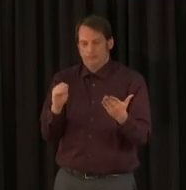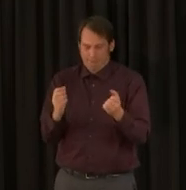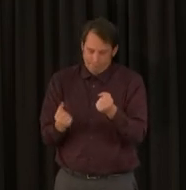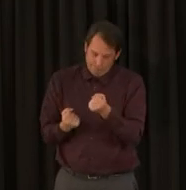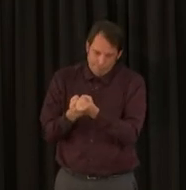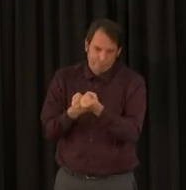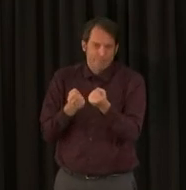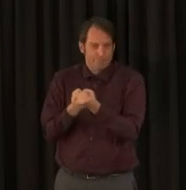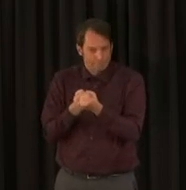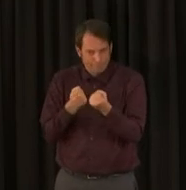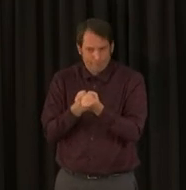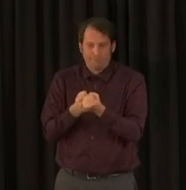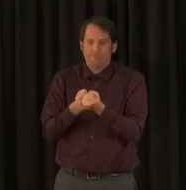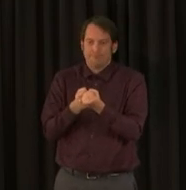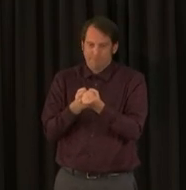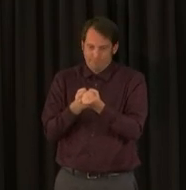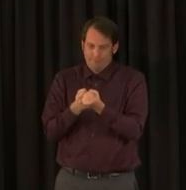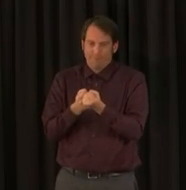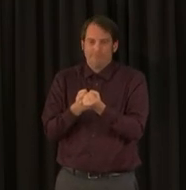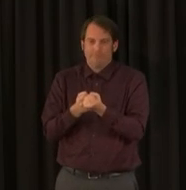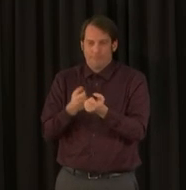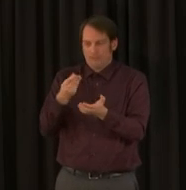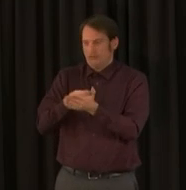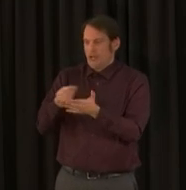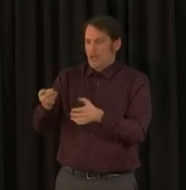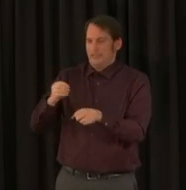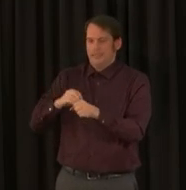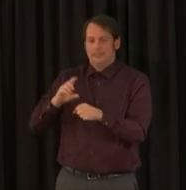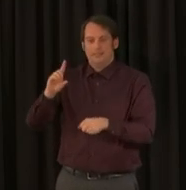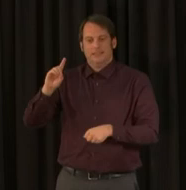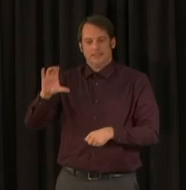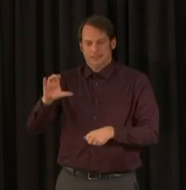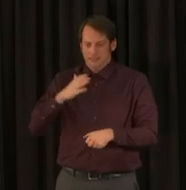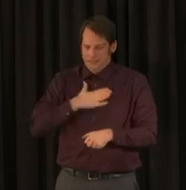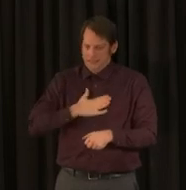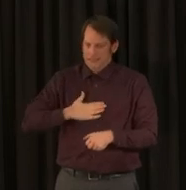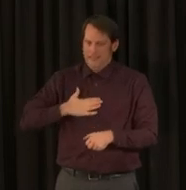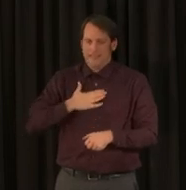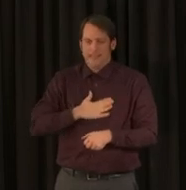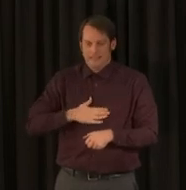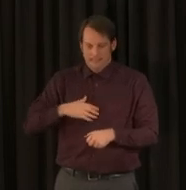push Shop in the District as a effort on behalf of